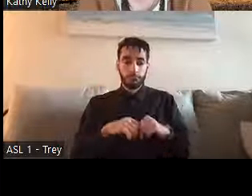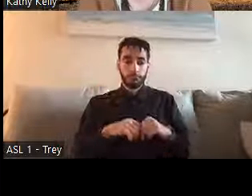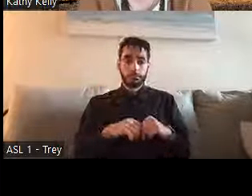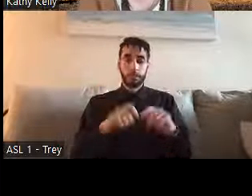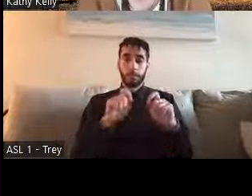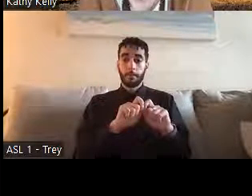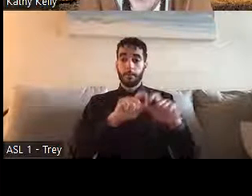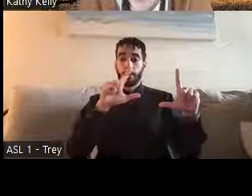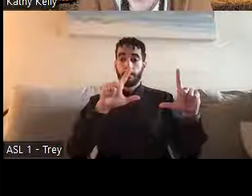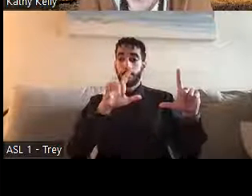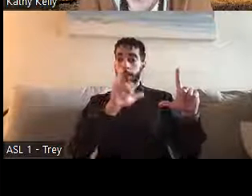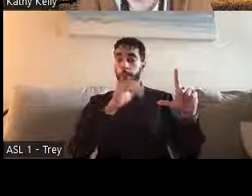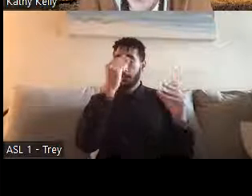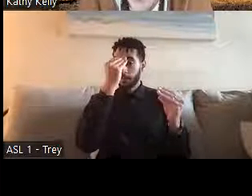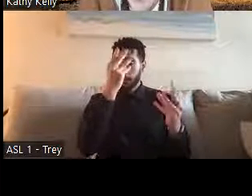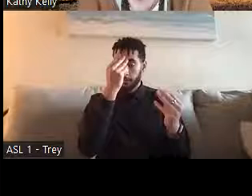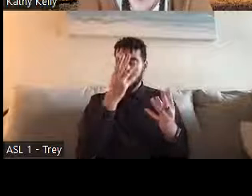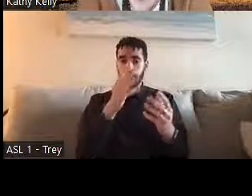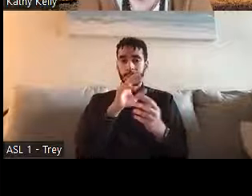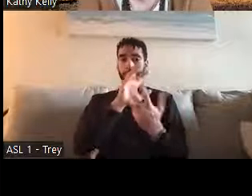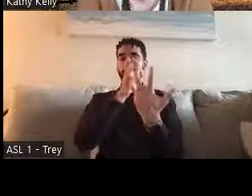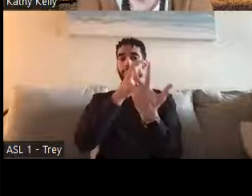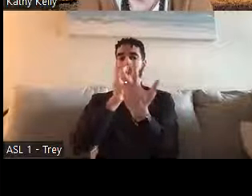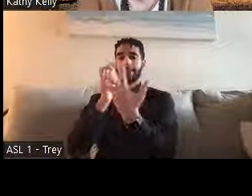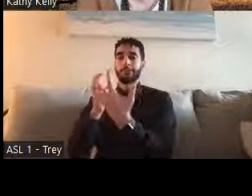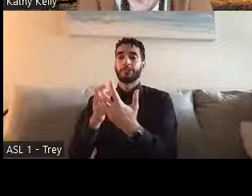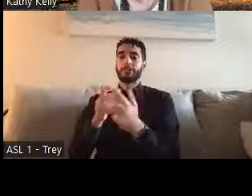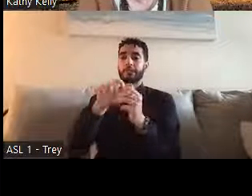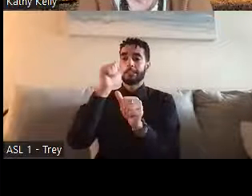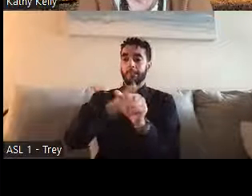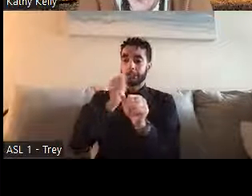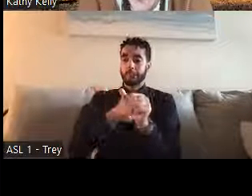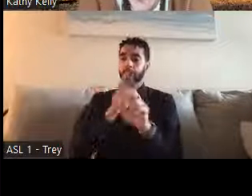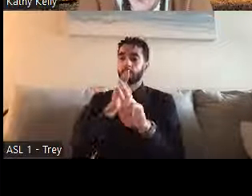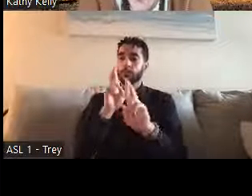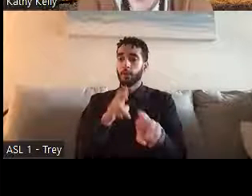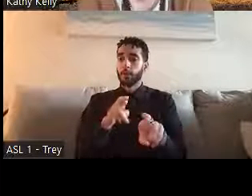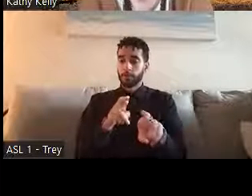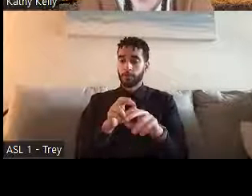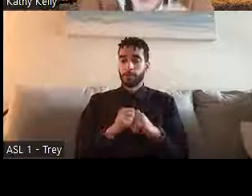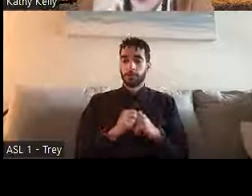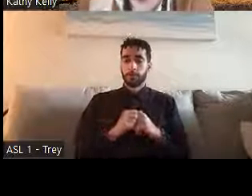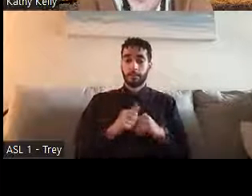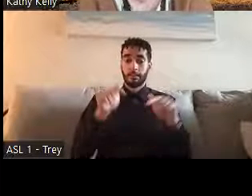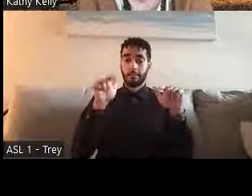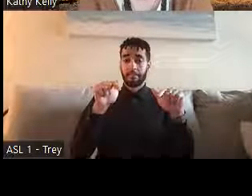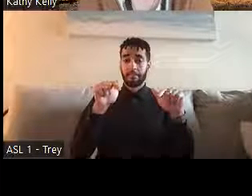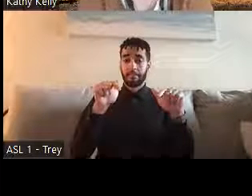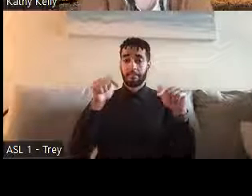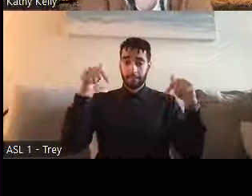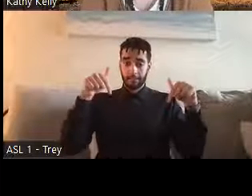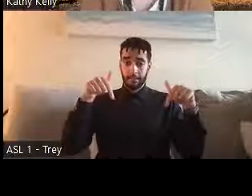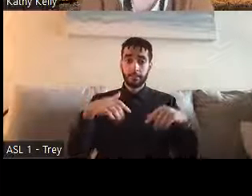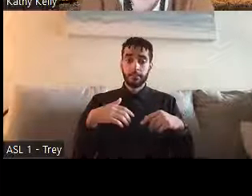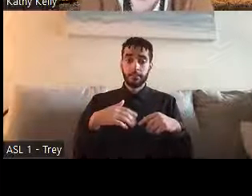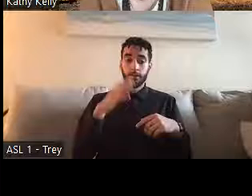the information is tailored to responses. In this case, you'll see that there are just a whole line